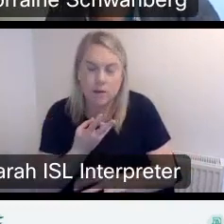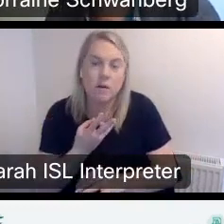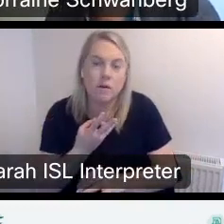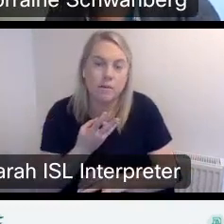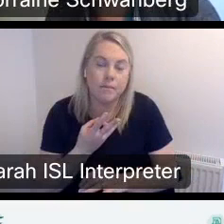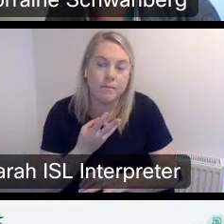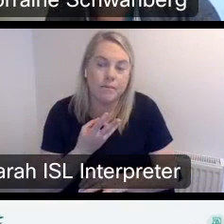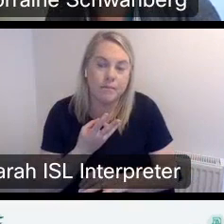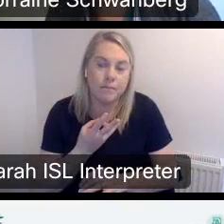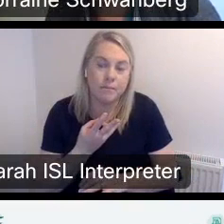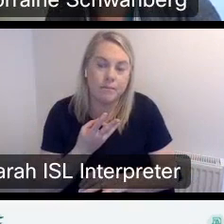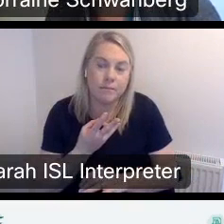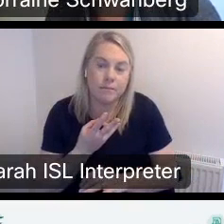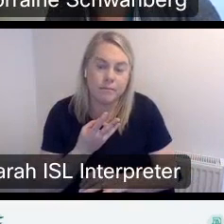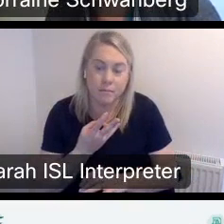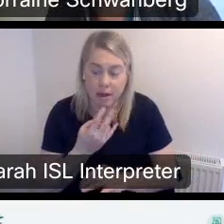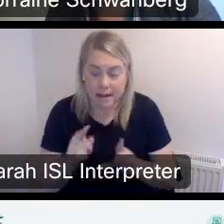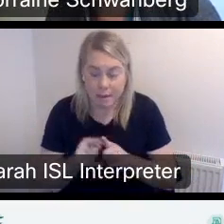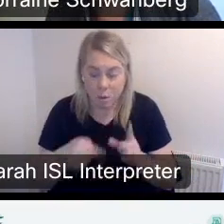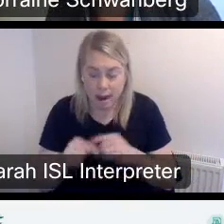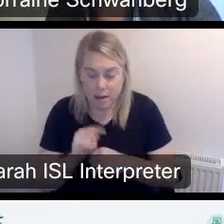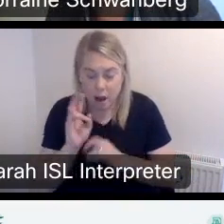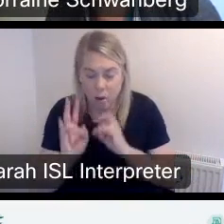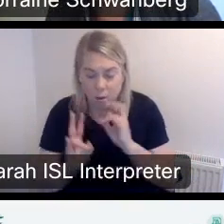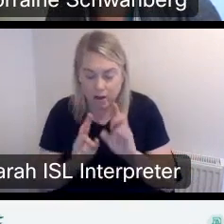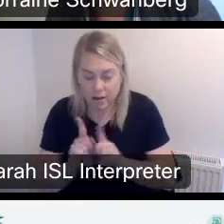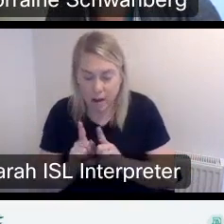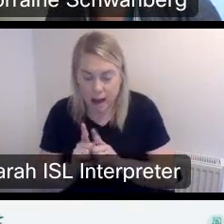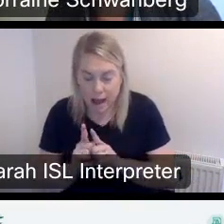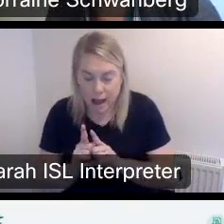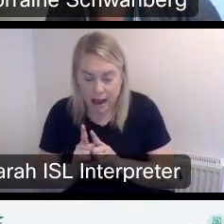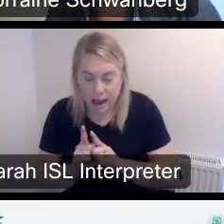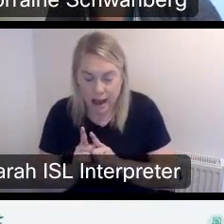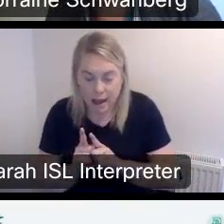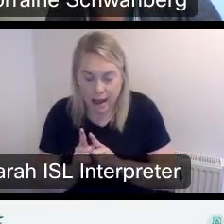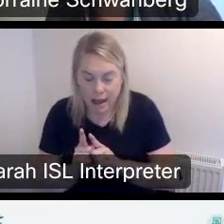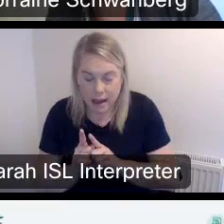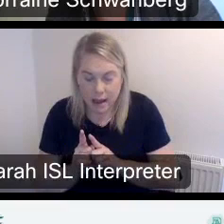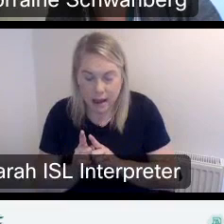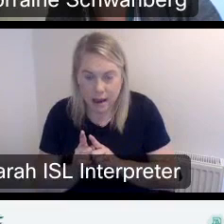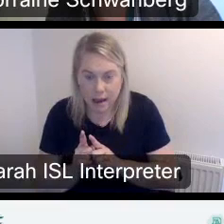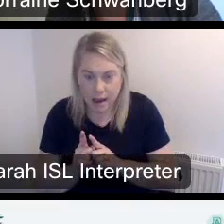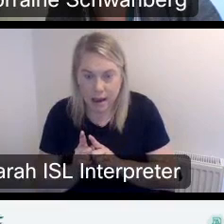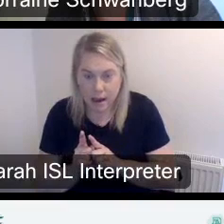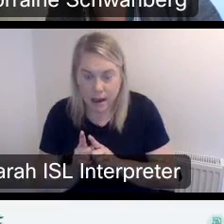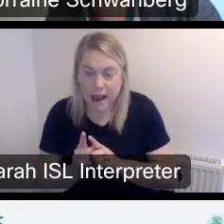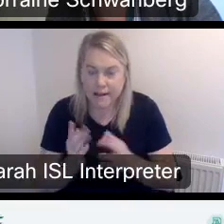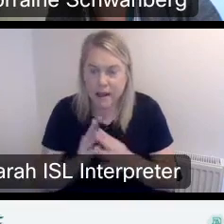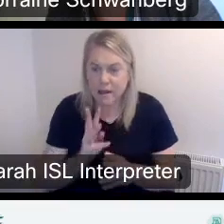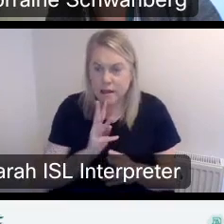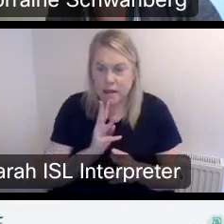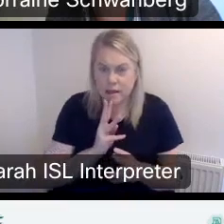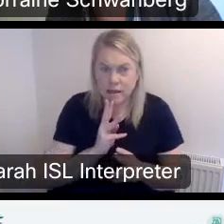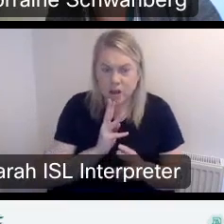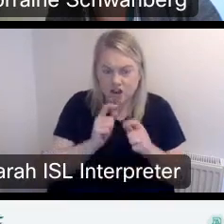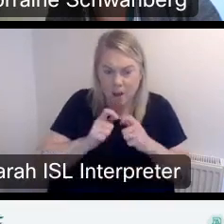ourselves in relation to this notifiable incident is the terminology while being cared for in or at